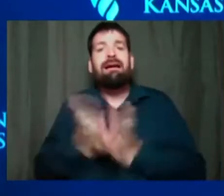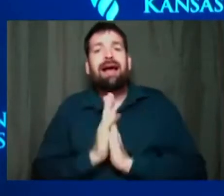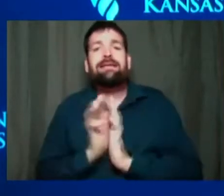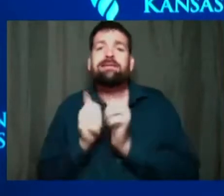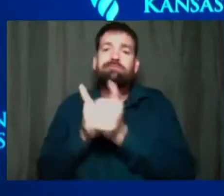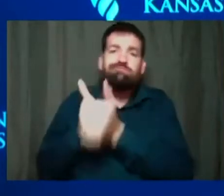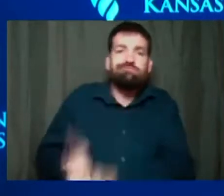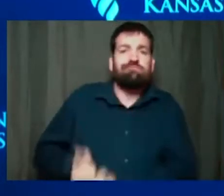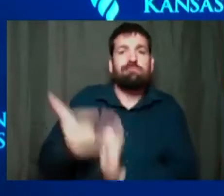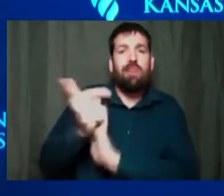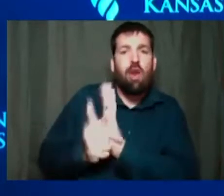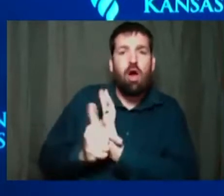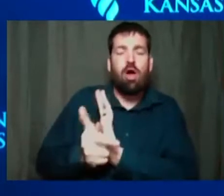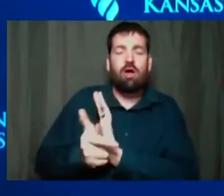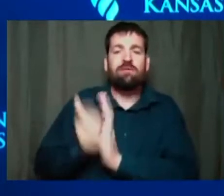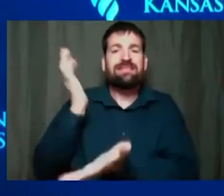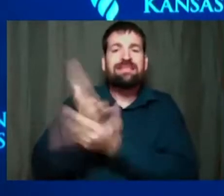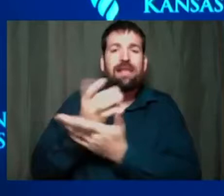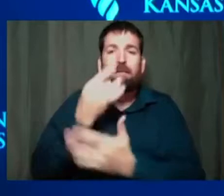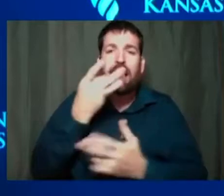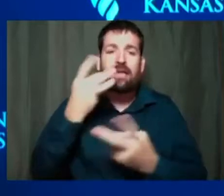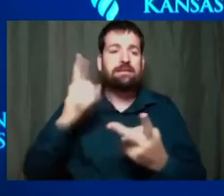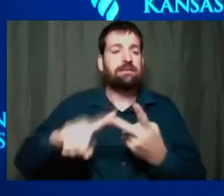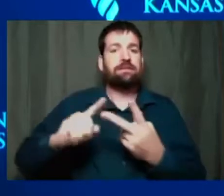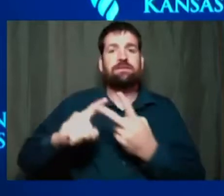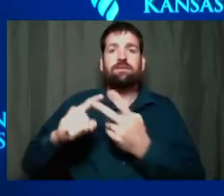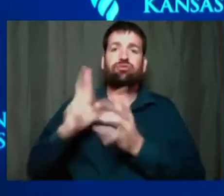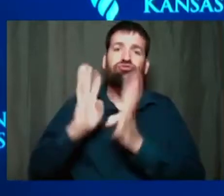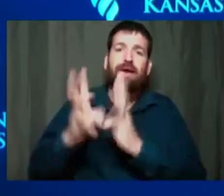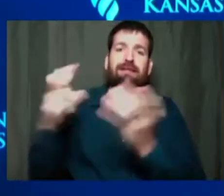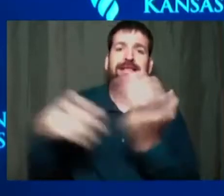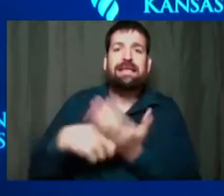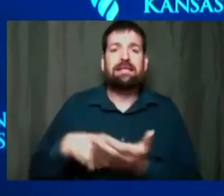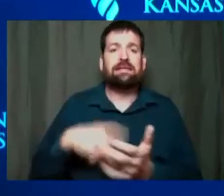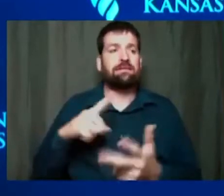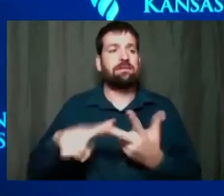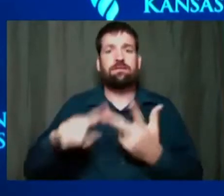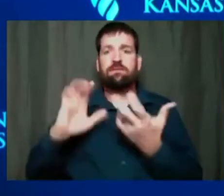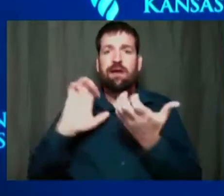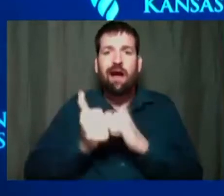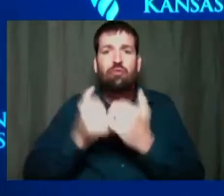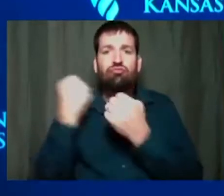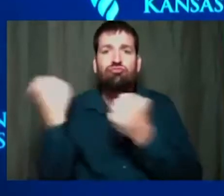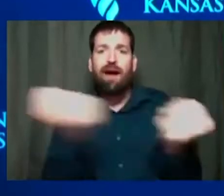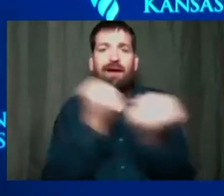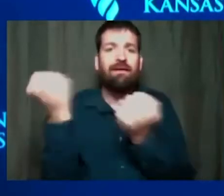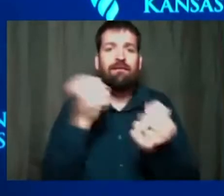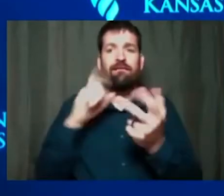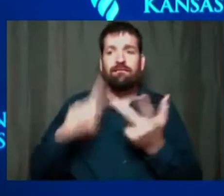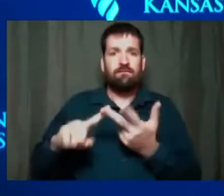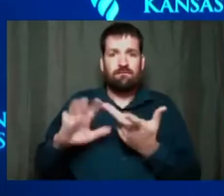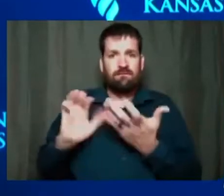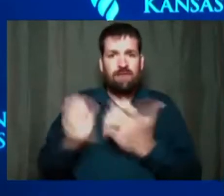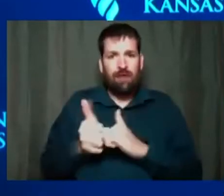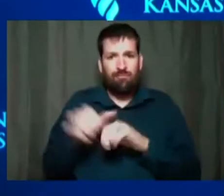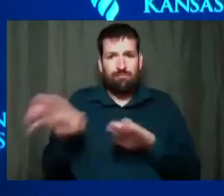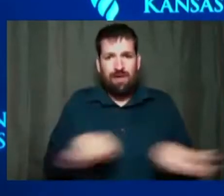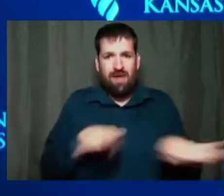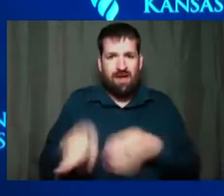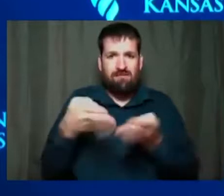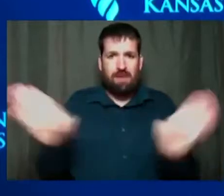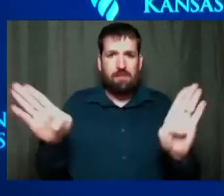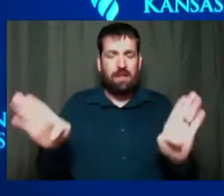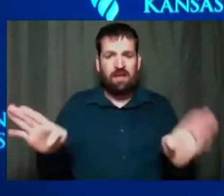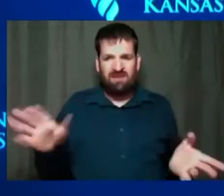stoplights, traffic tickets, parking, how you drive your car, how you conduct yourself in public. It doesn't feel that much